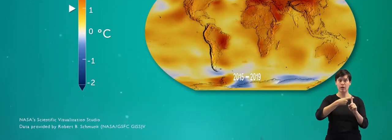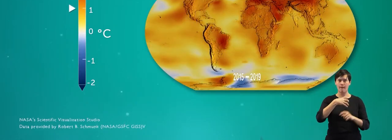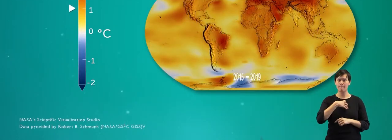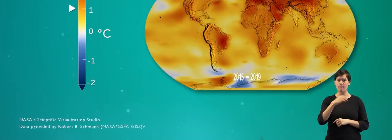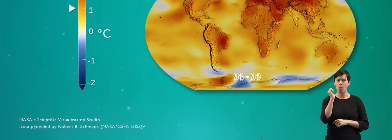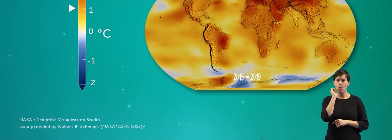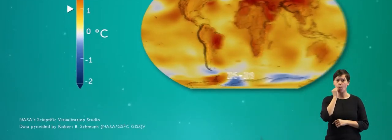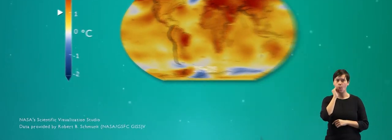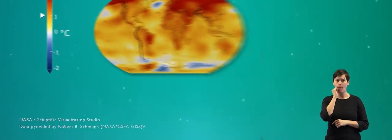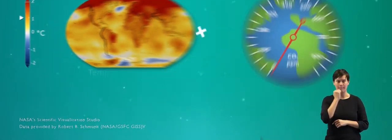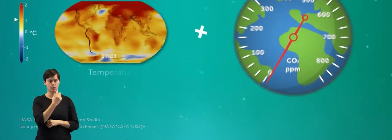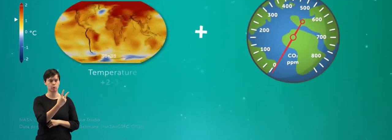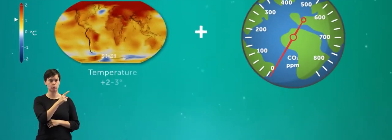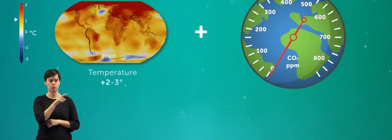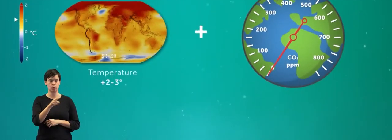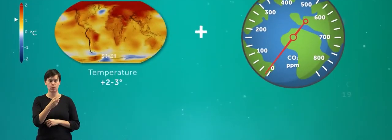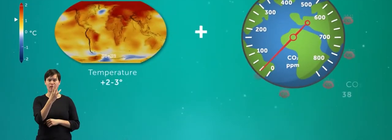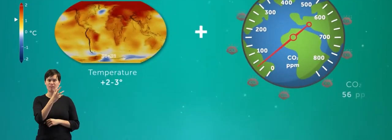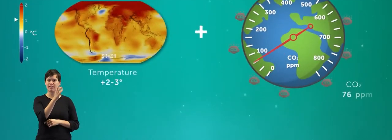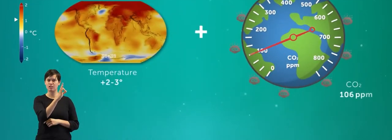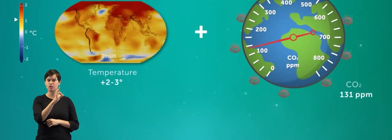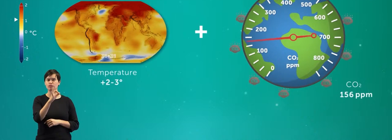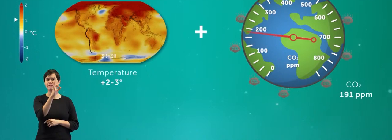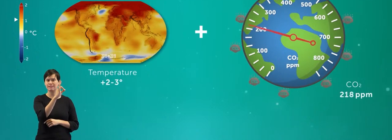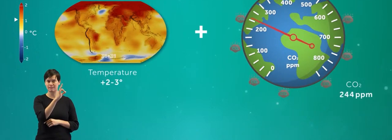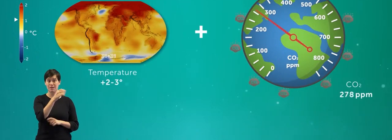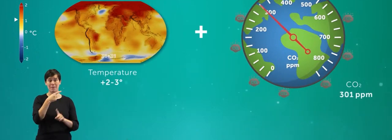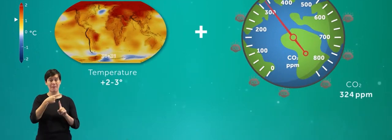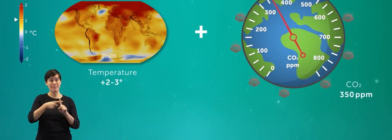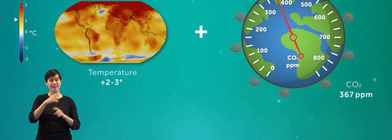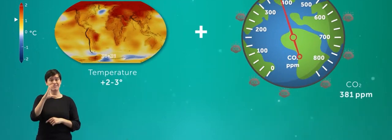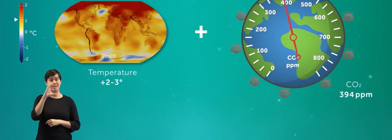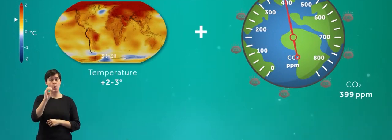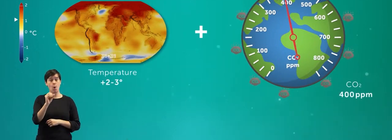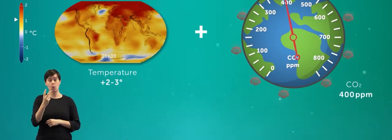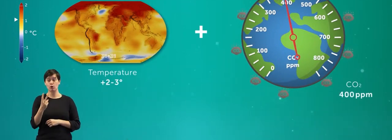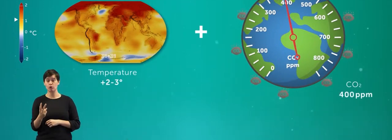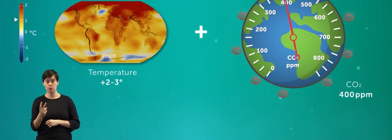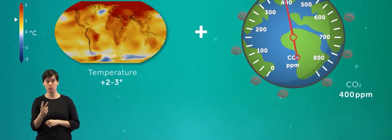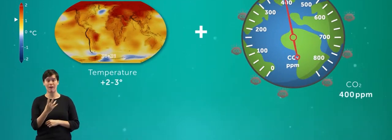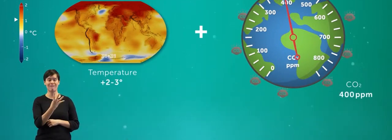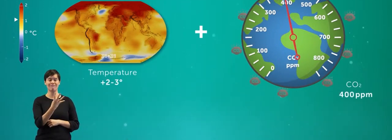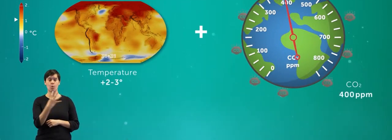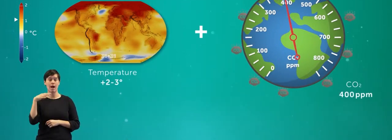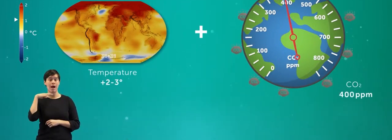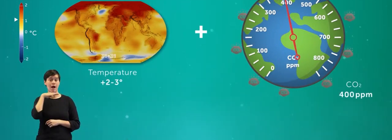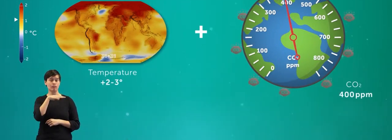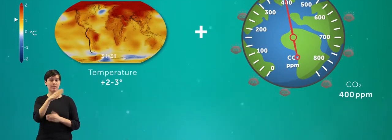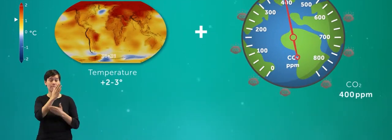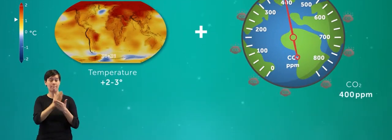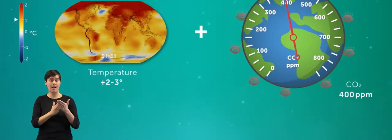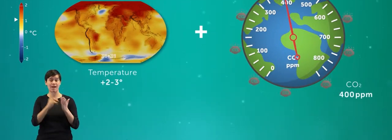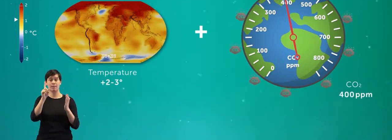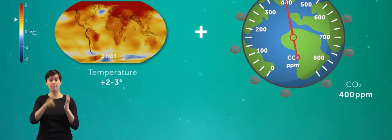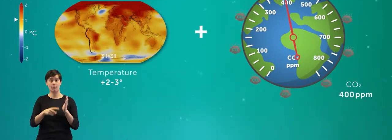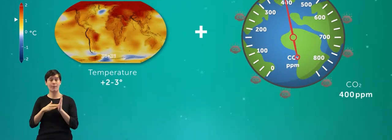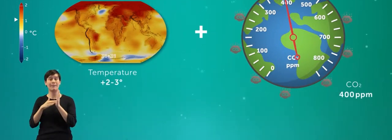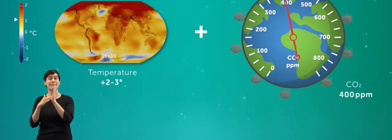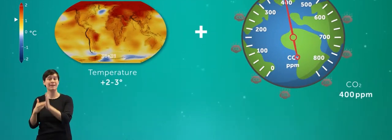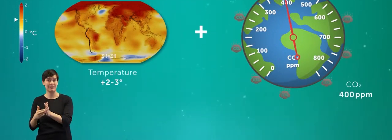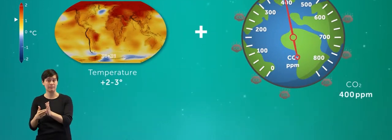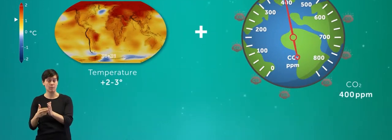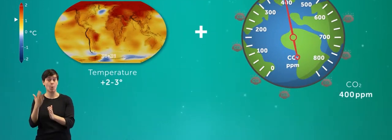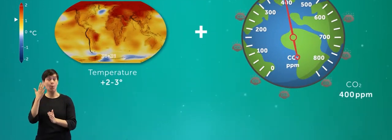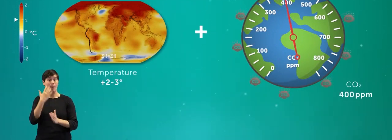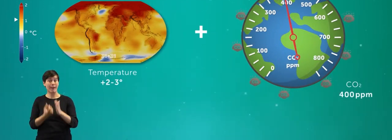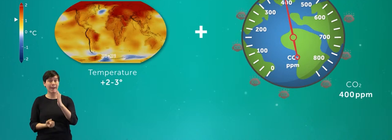to doing, and we have 400 parts per million carbon dioxide in the atmosphere as the current concentration we have right now. The last